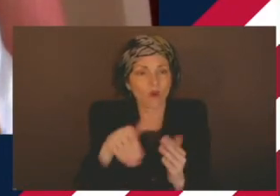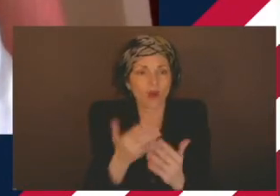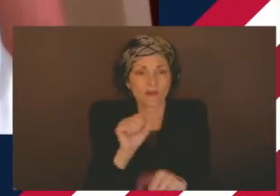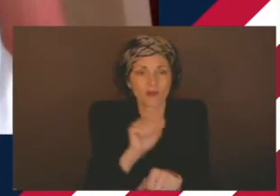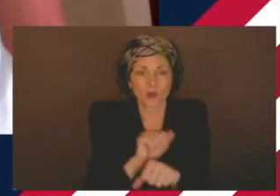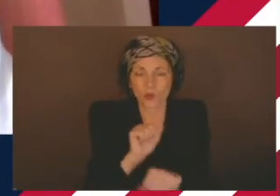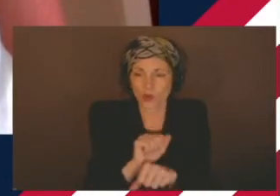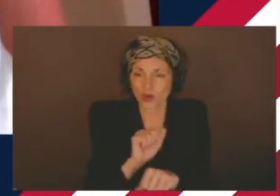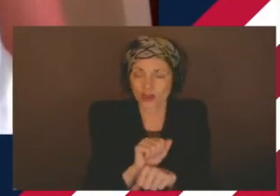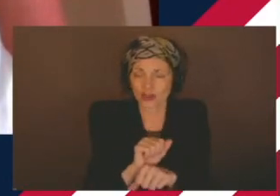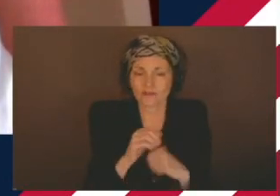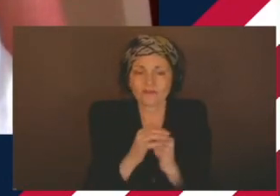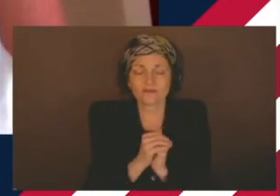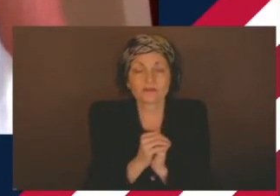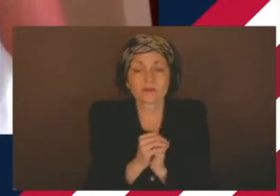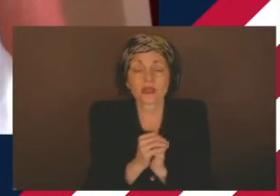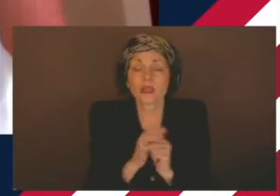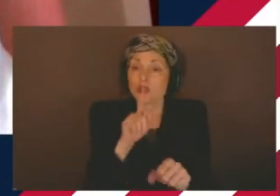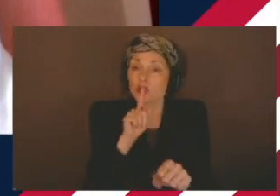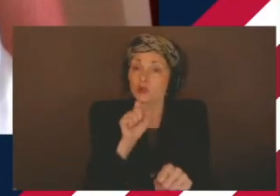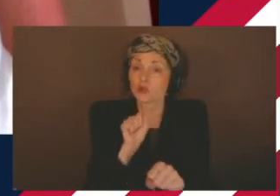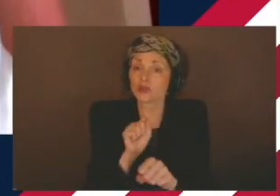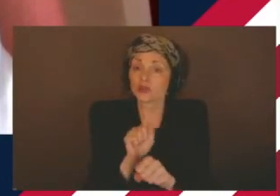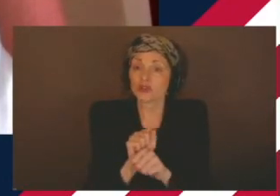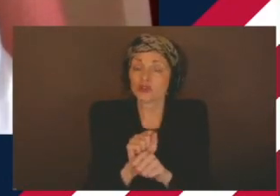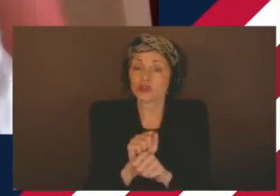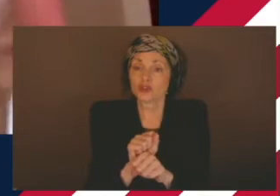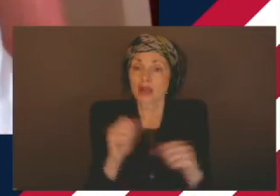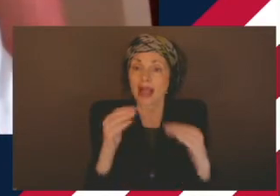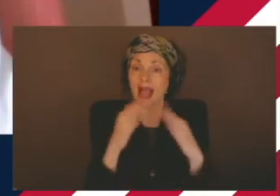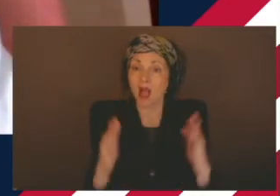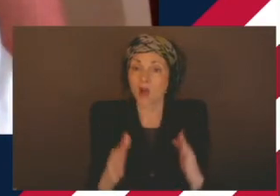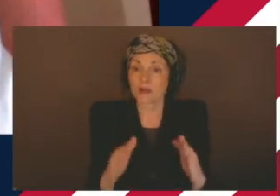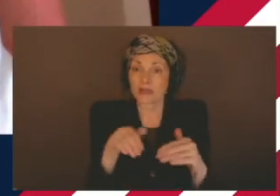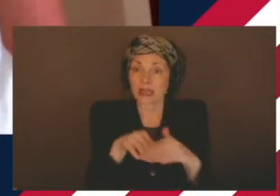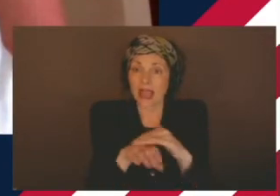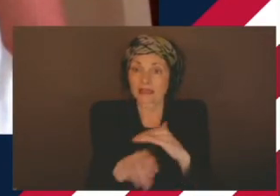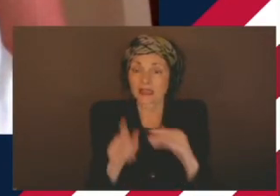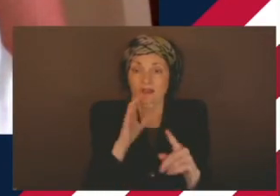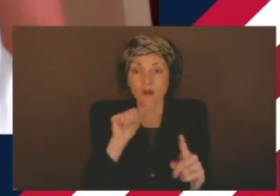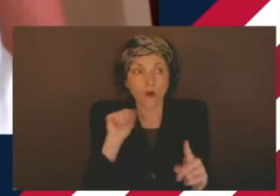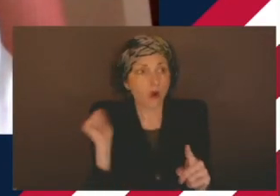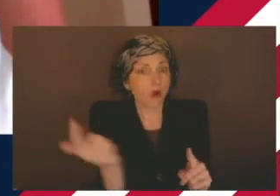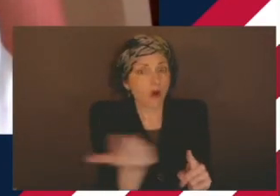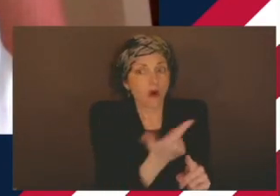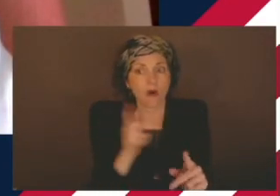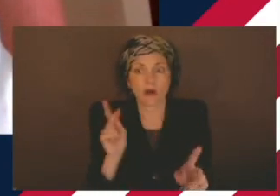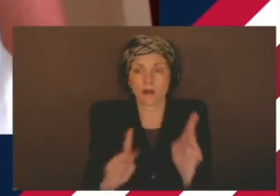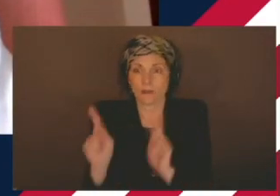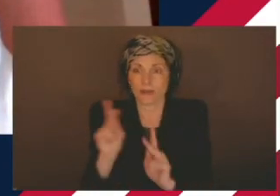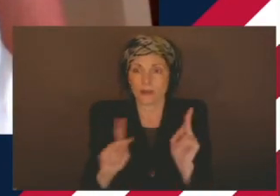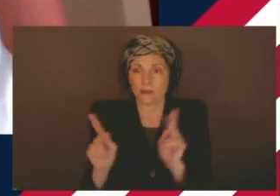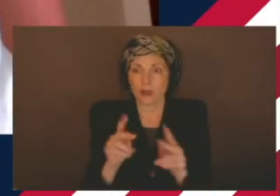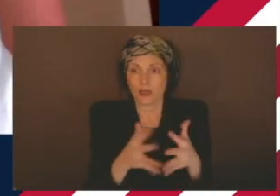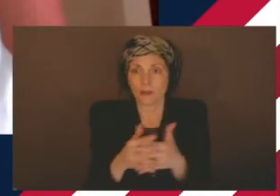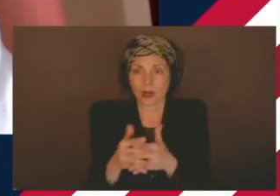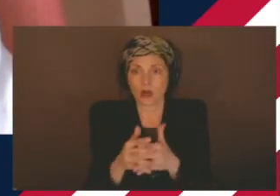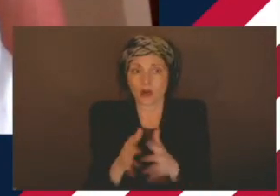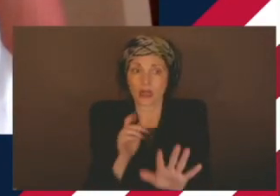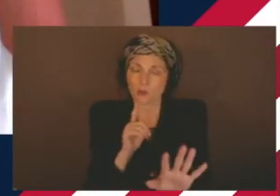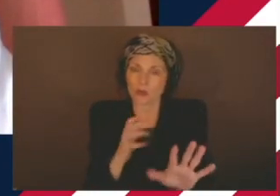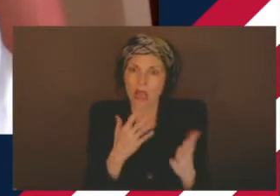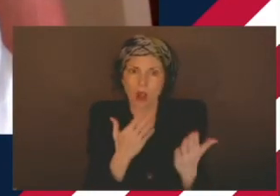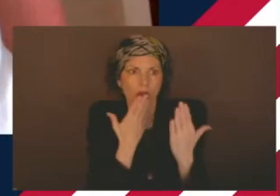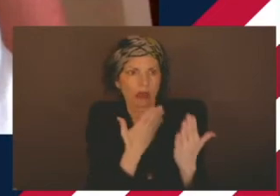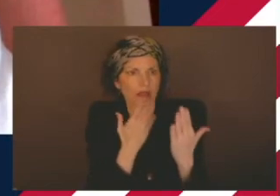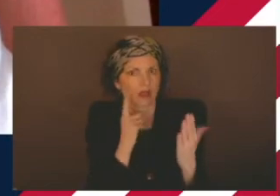ensure housing access for all Americans. Point of personal privilege, I want to thank you for the great work that you did here